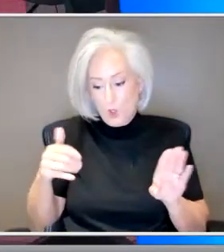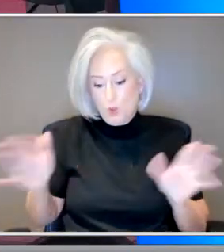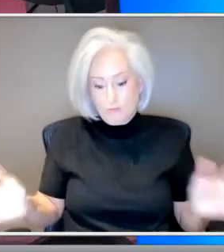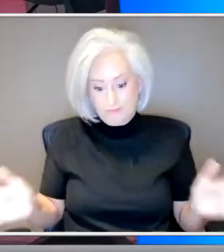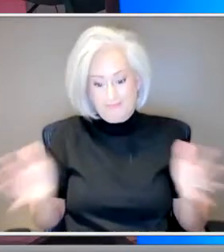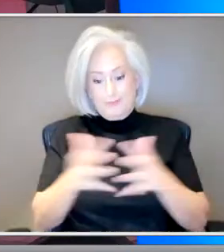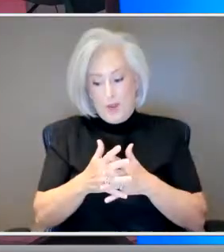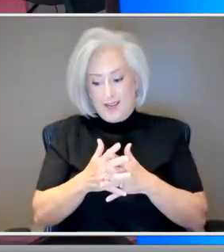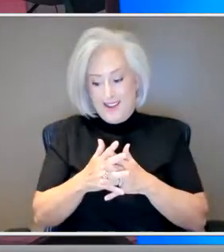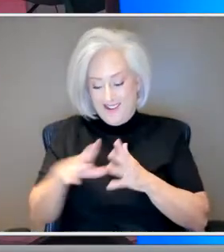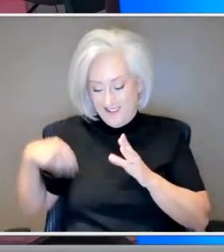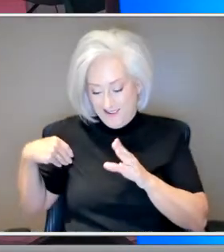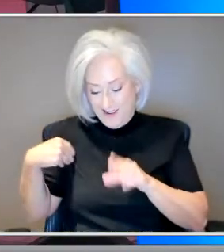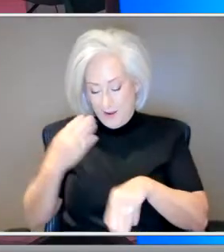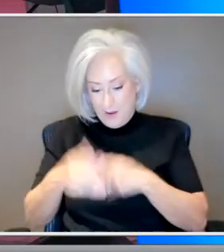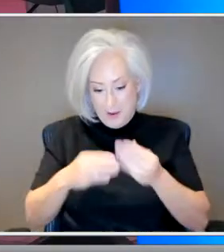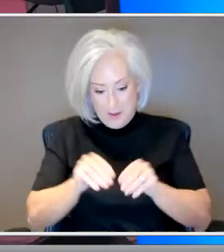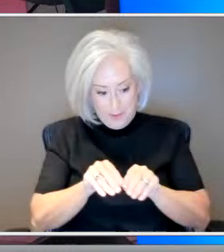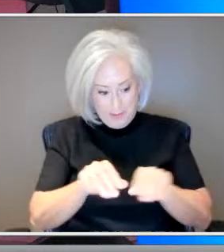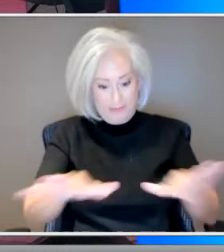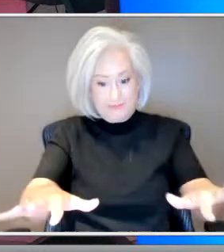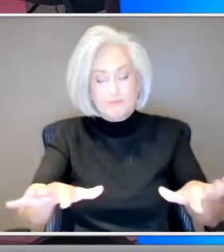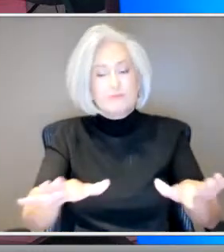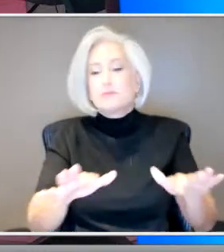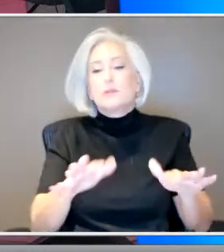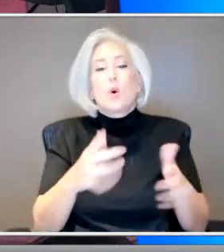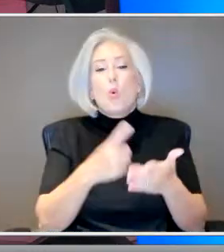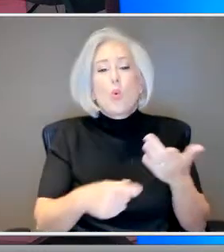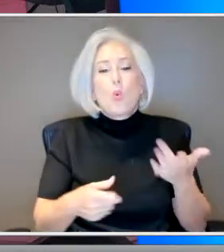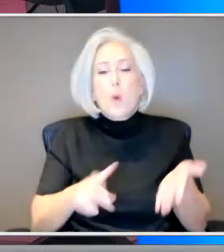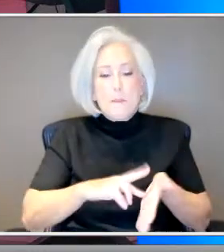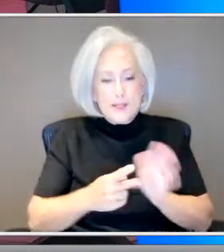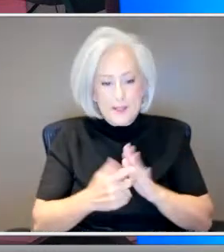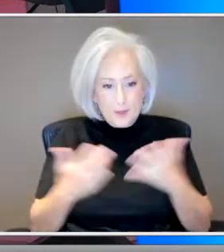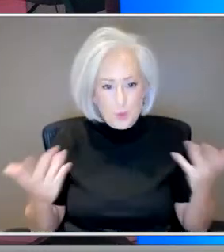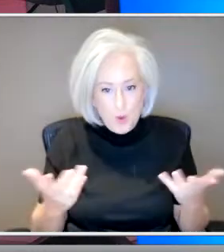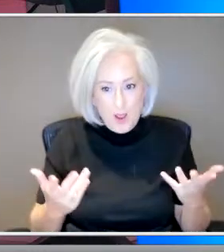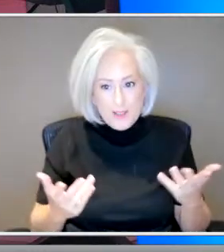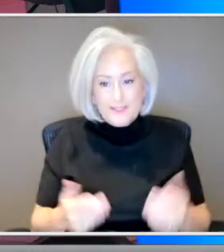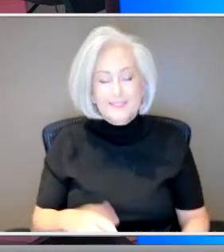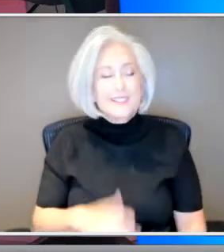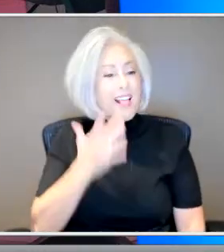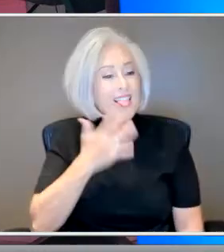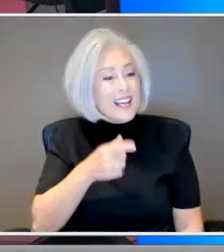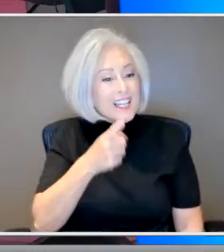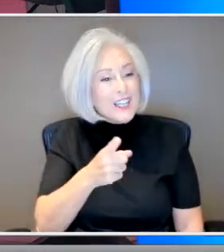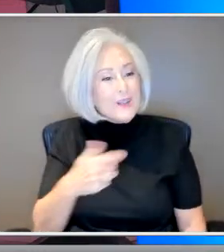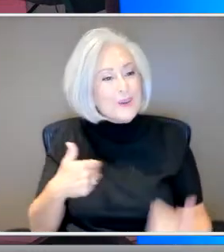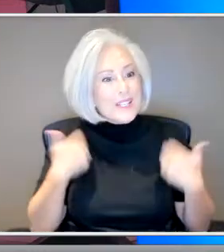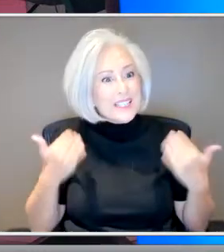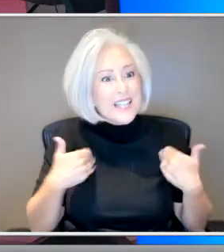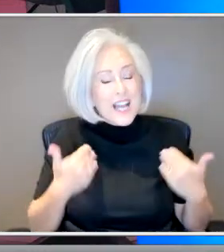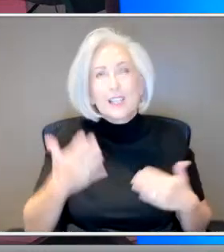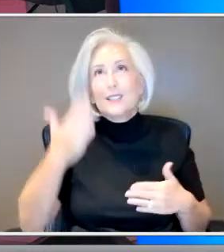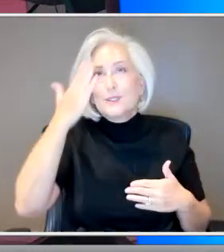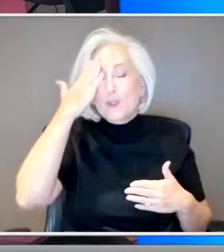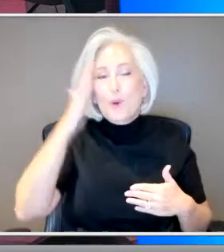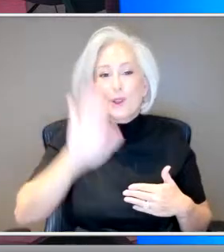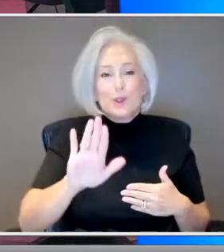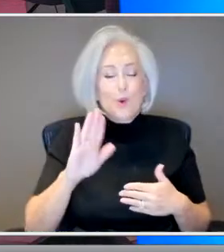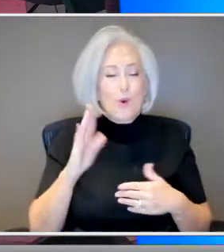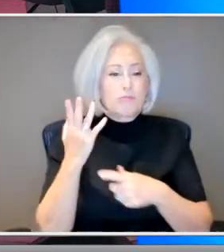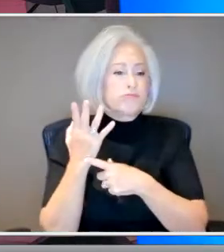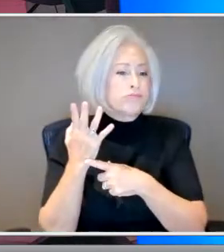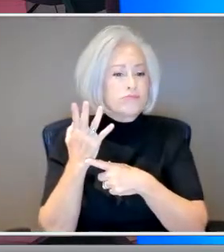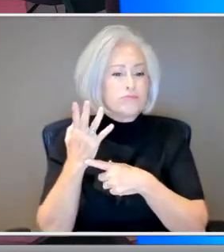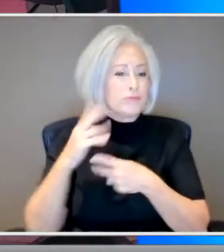So you can start thinking about that, which lucky you, you're so young, and then knowing genetics, do you feel like it forces you